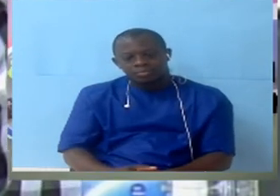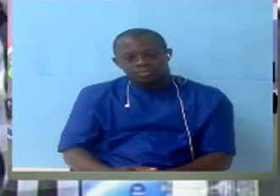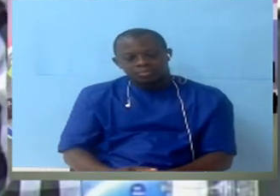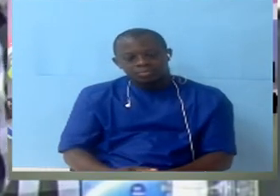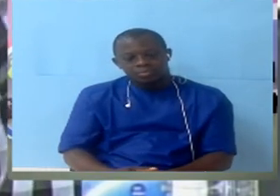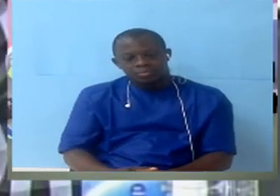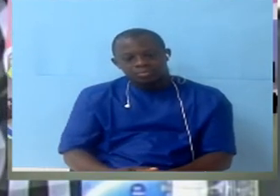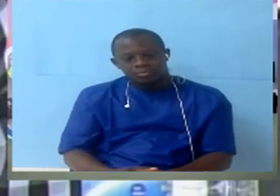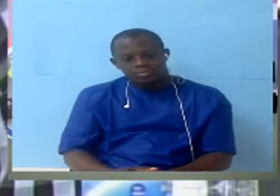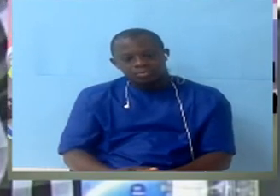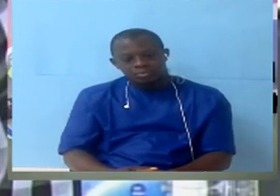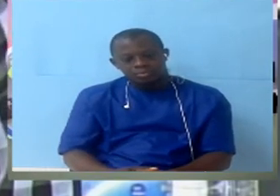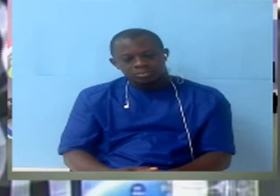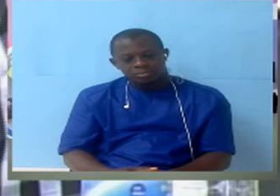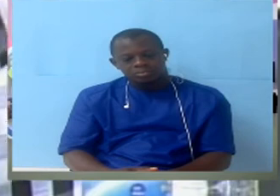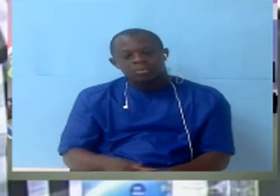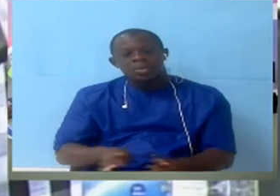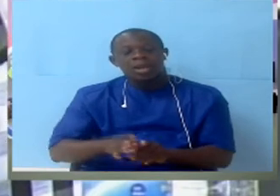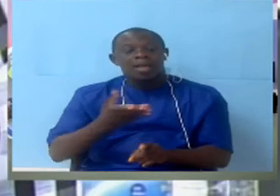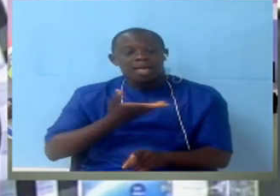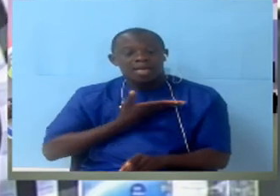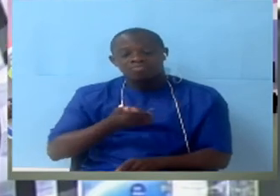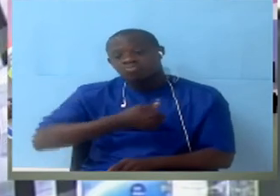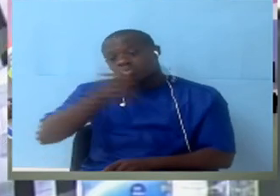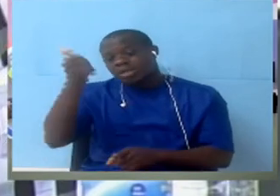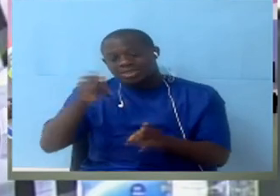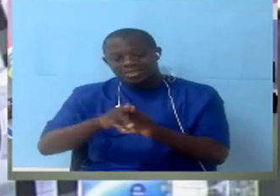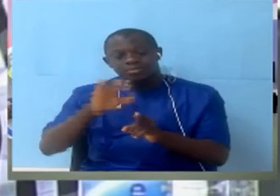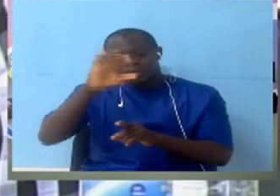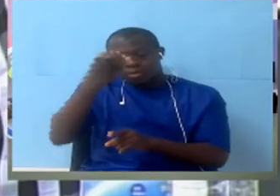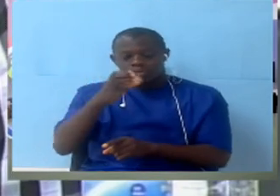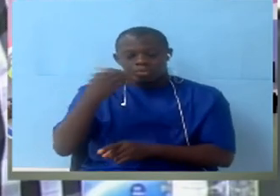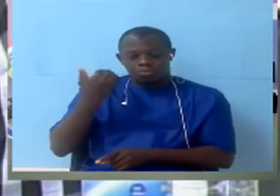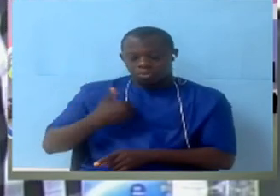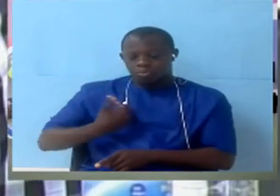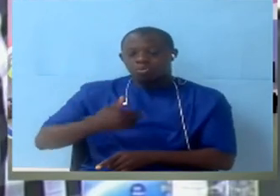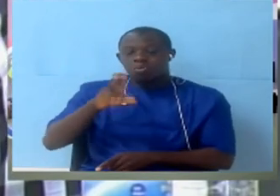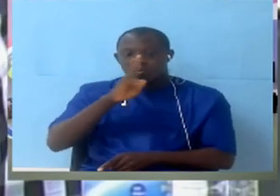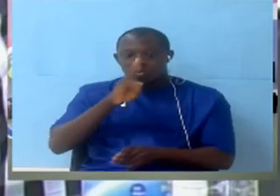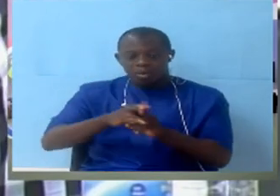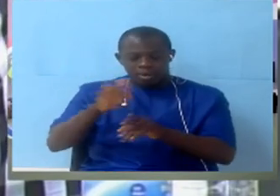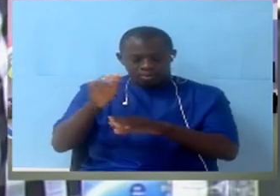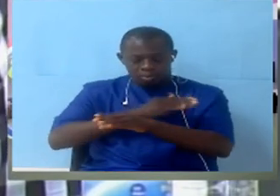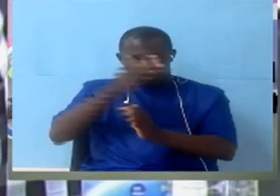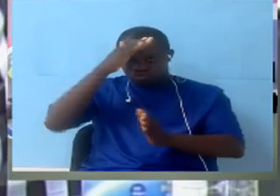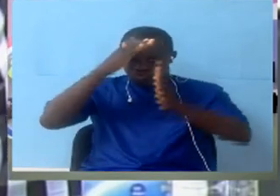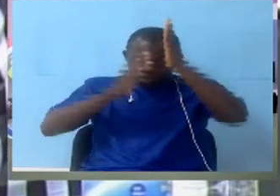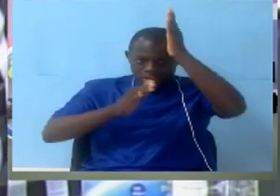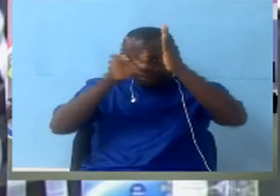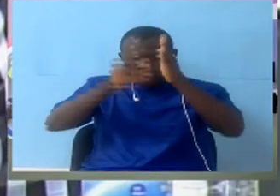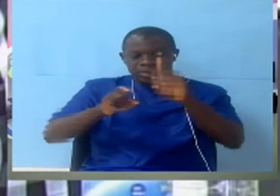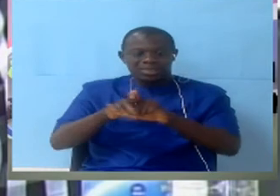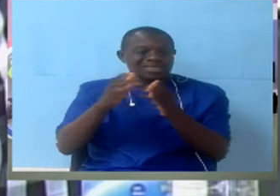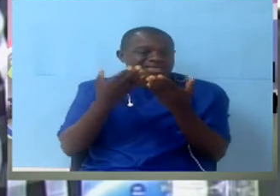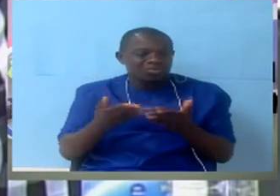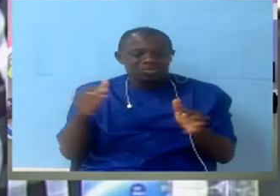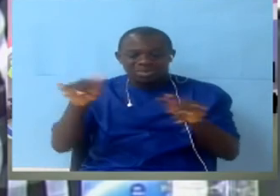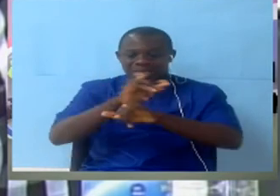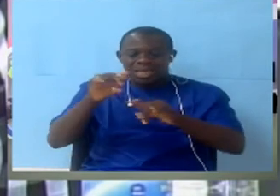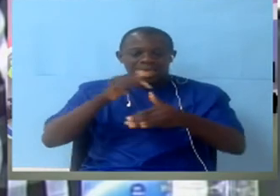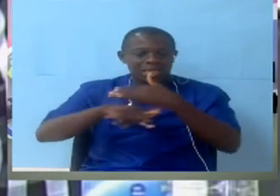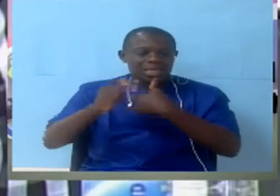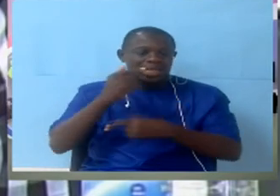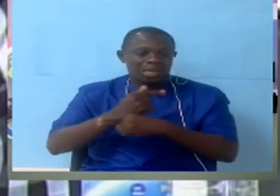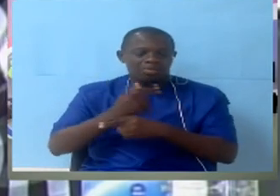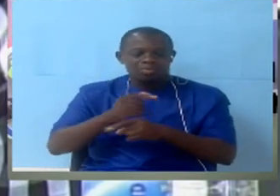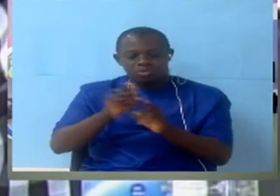because world are capable to defend this country. There are certain capable people who were soldiers and they are still here and they can go